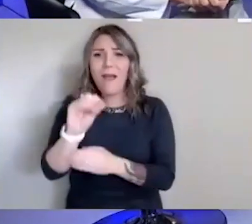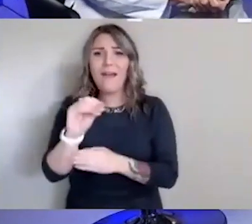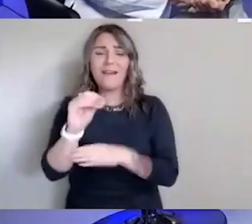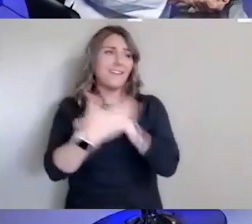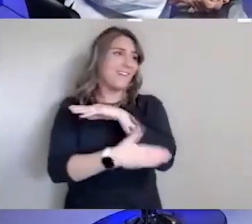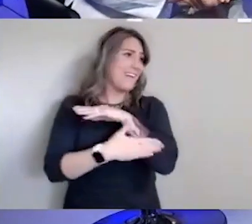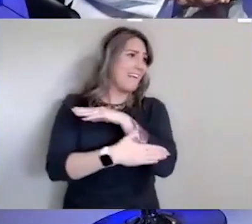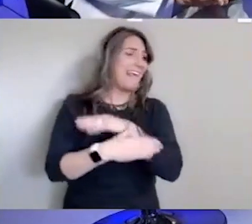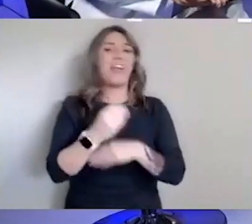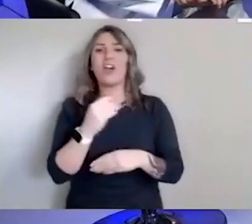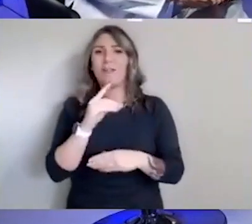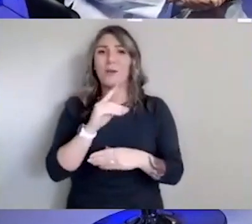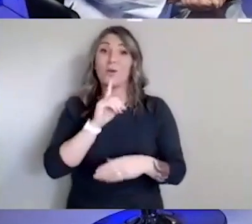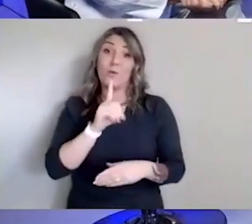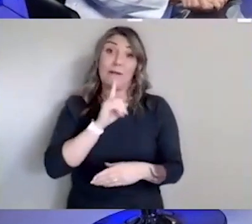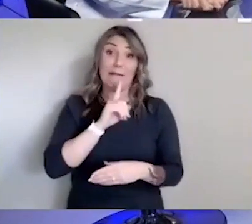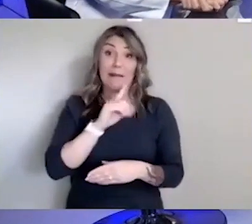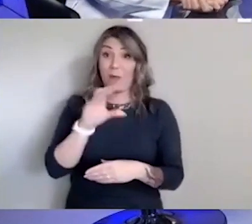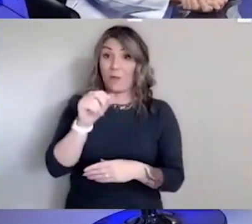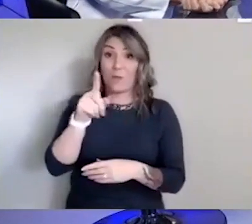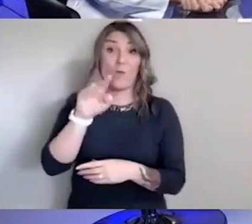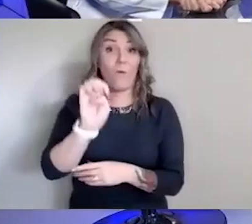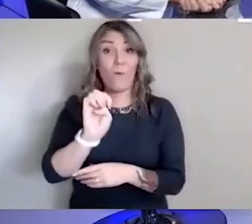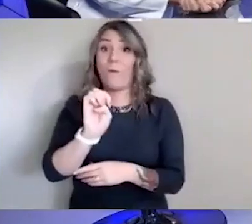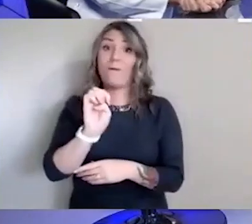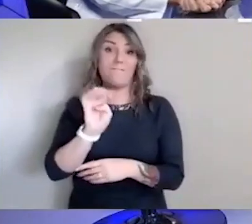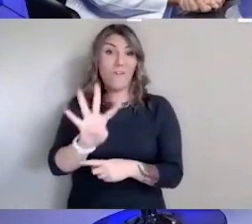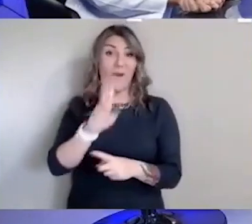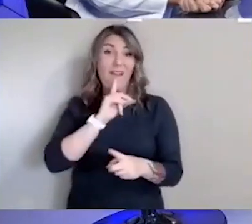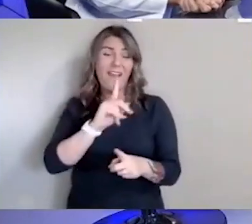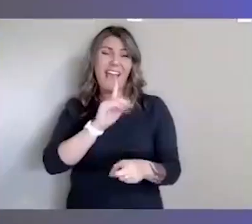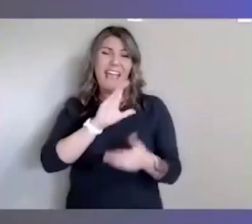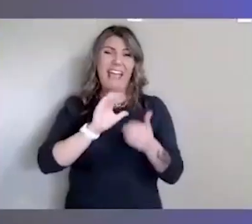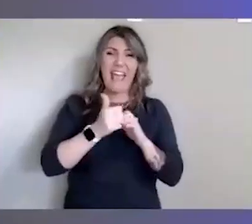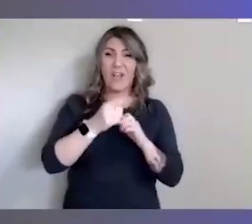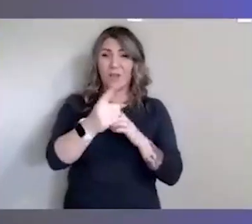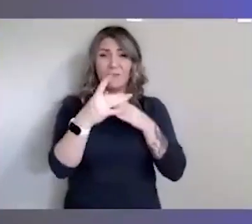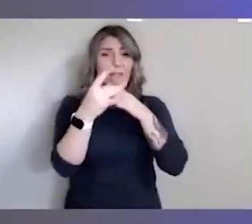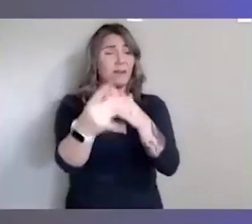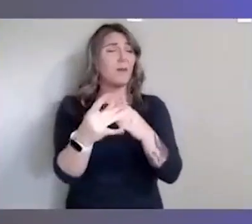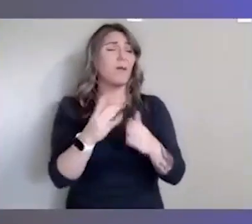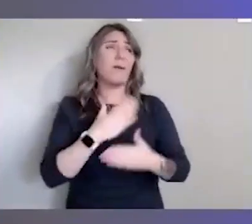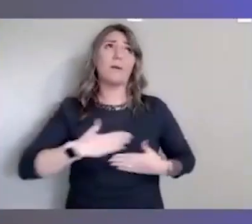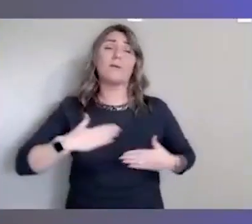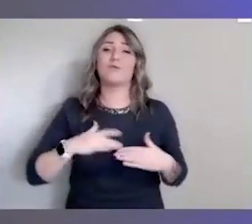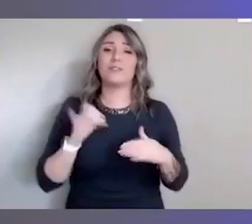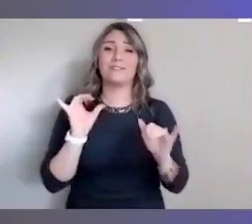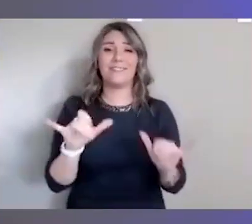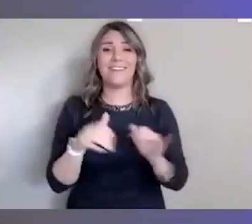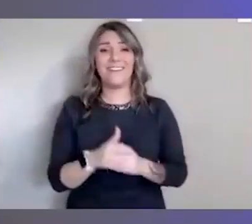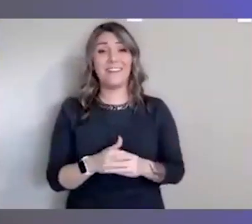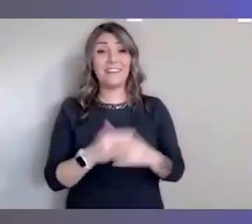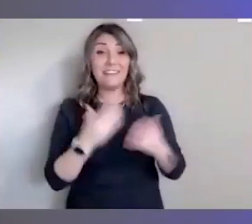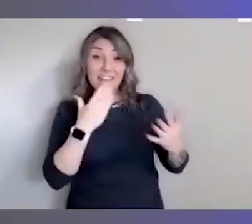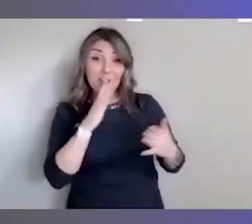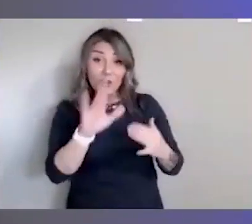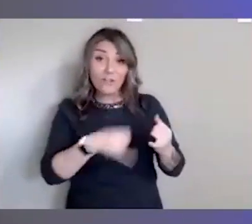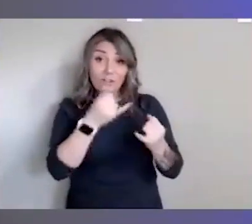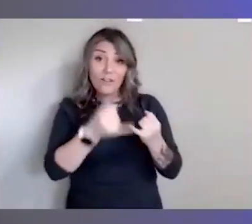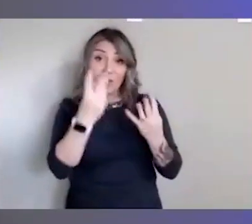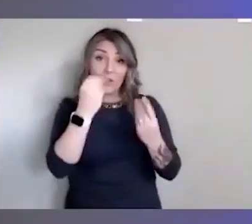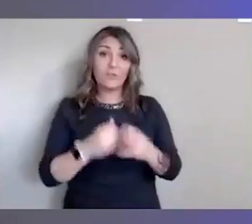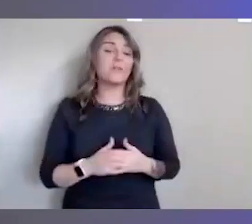whole metropolitan area. Can't tell you how much we appreciate your leadership. Thank you very much. Thank you. Final thoughts for today. Please